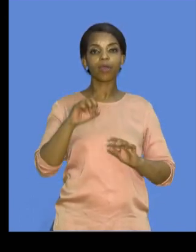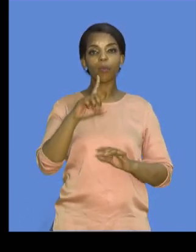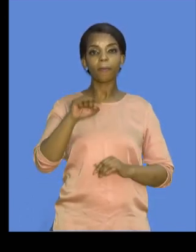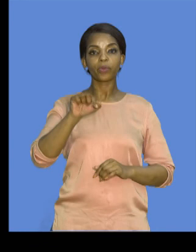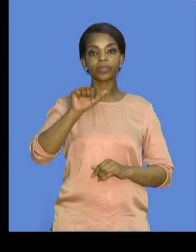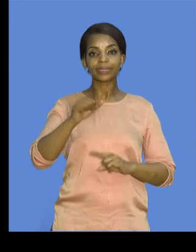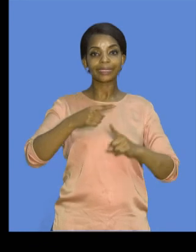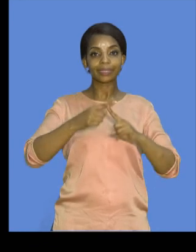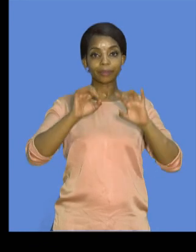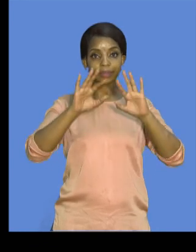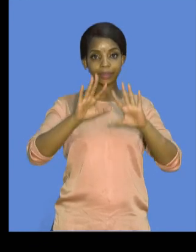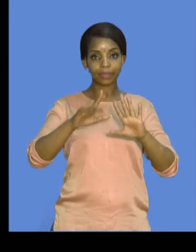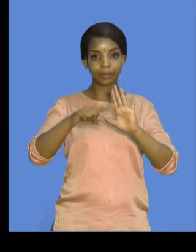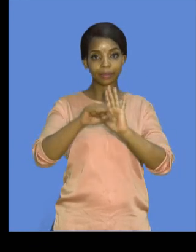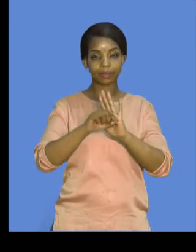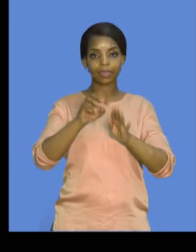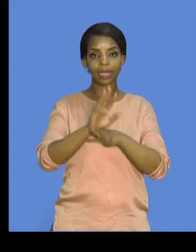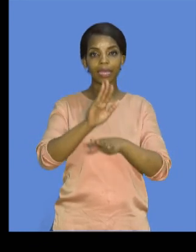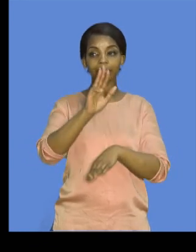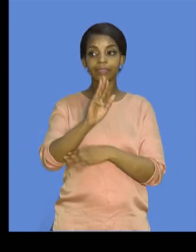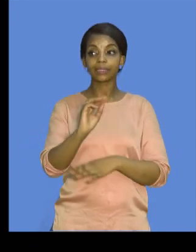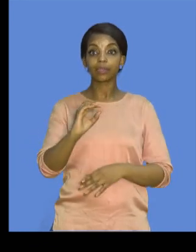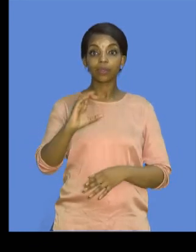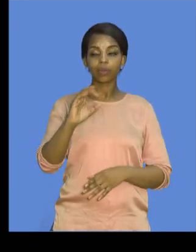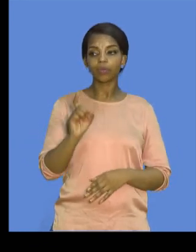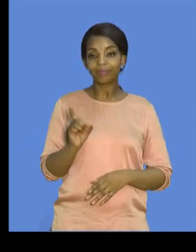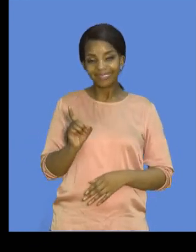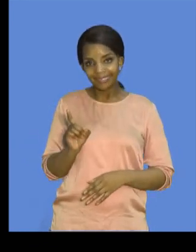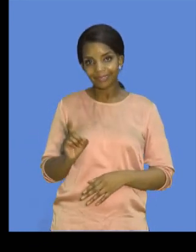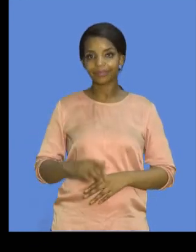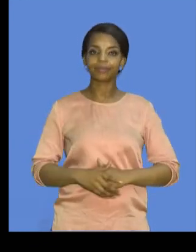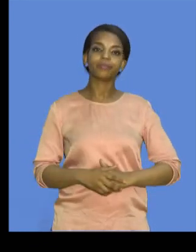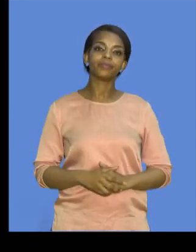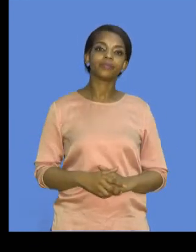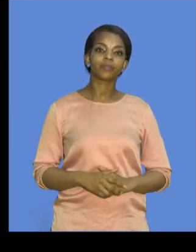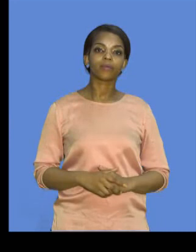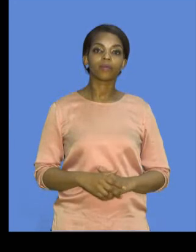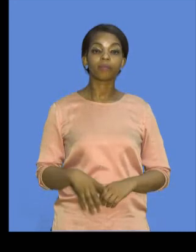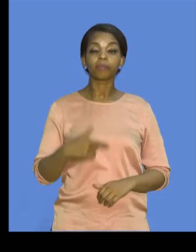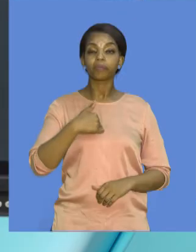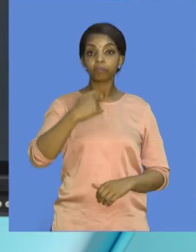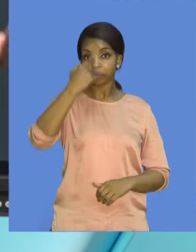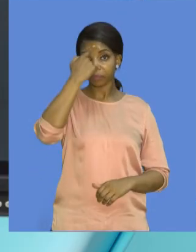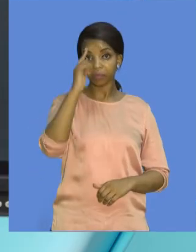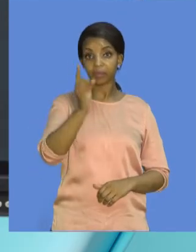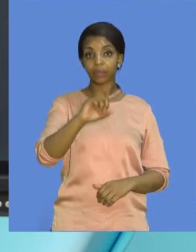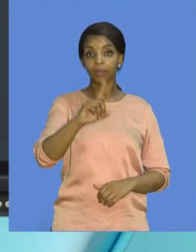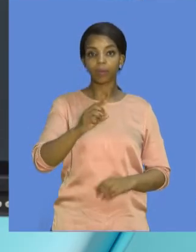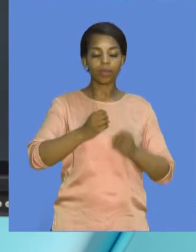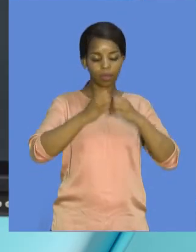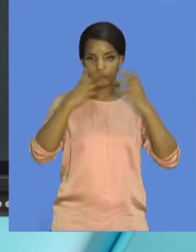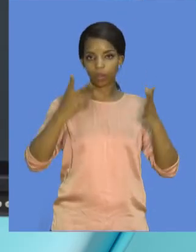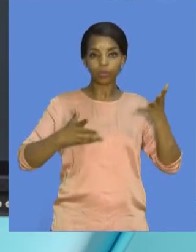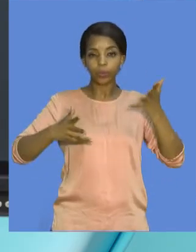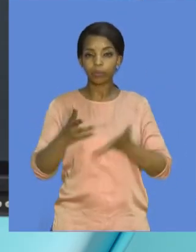10 exponent negative 19 coulombs. So this is a physical constant. Having said that, I think there's quite a lot we've managed